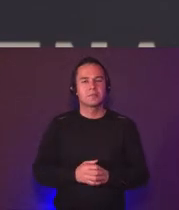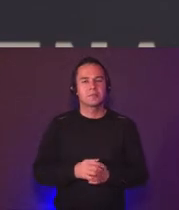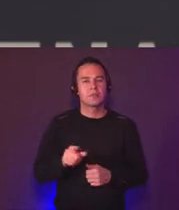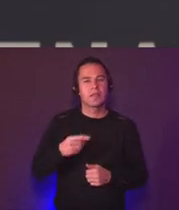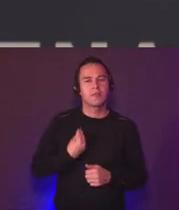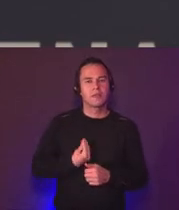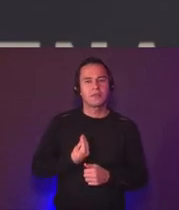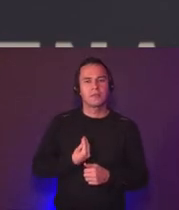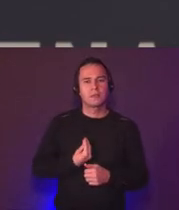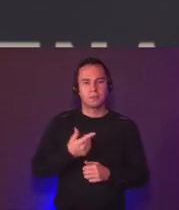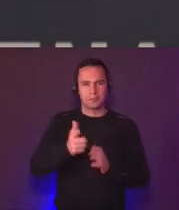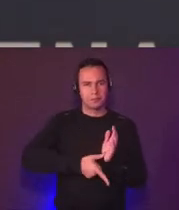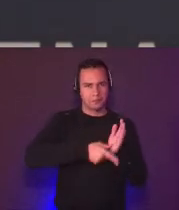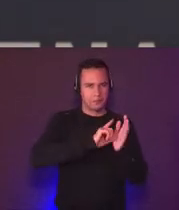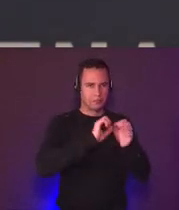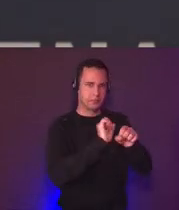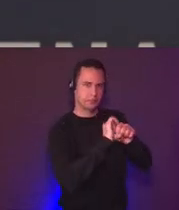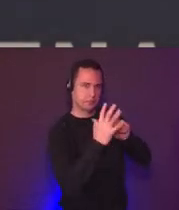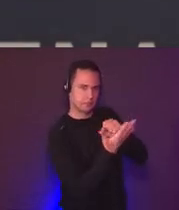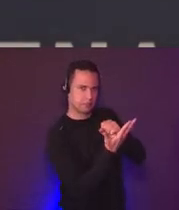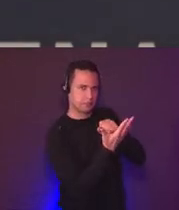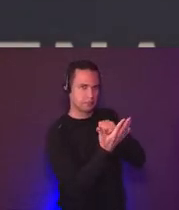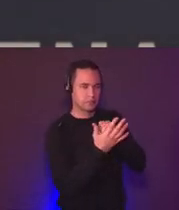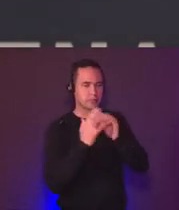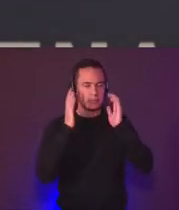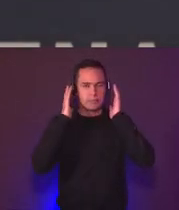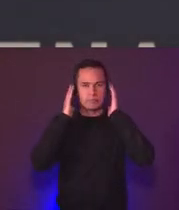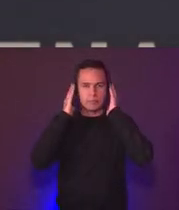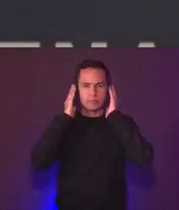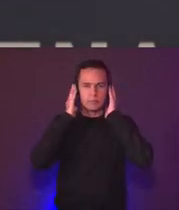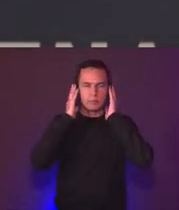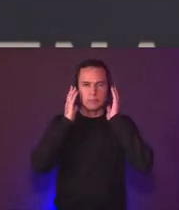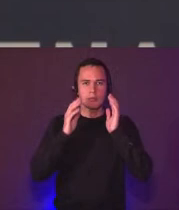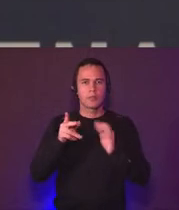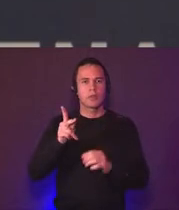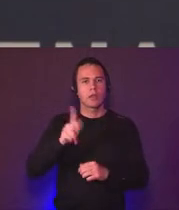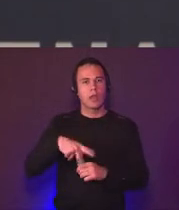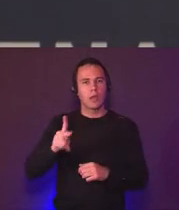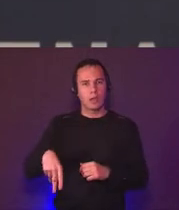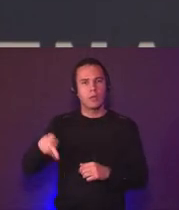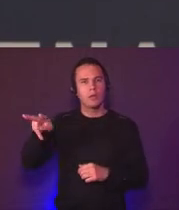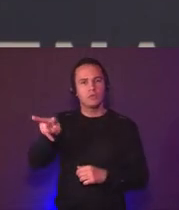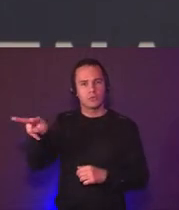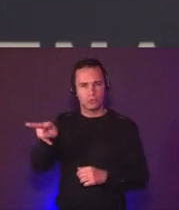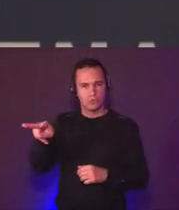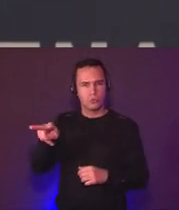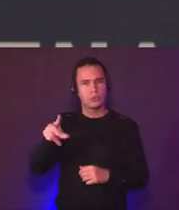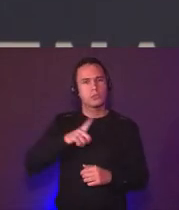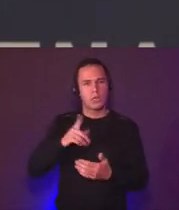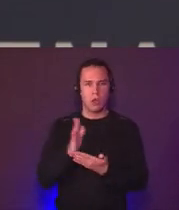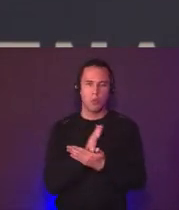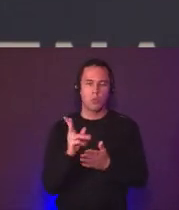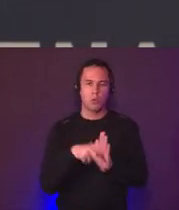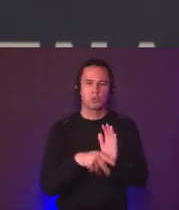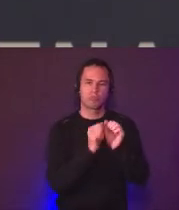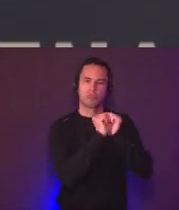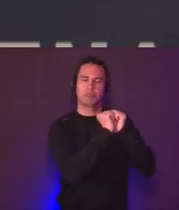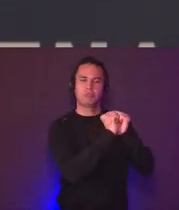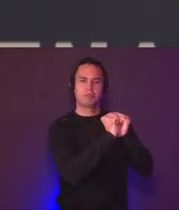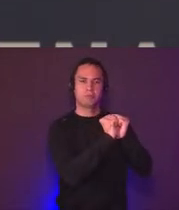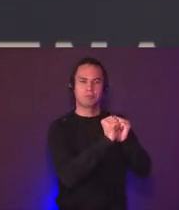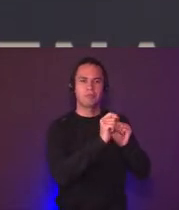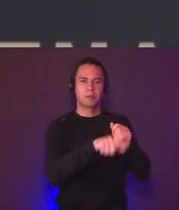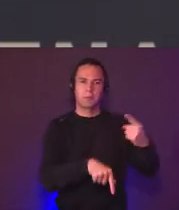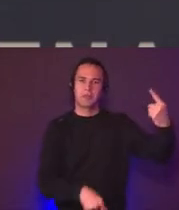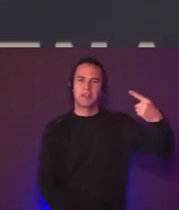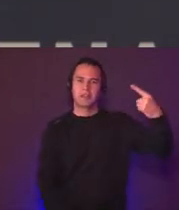before the pandemic. He's now a professor and he runs projects many of you know. He was also the first editor of